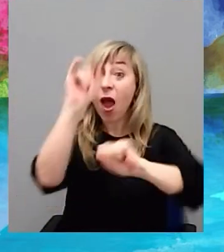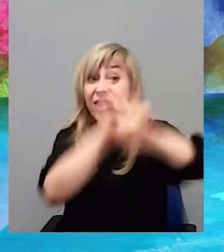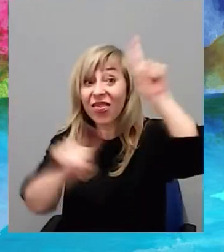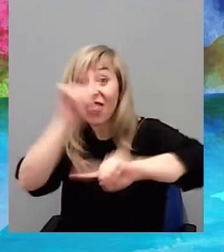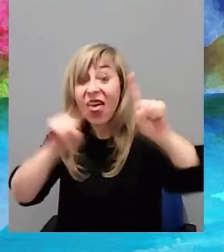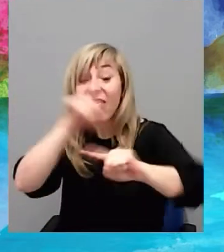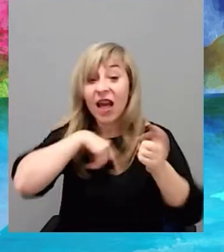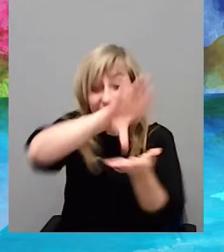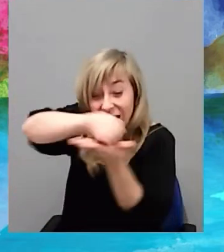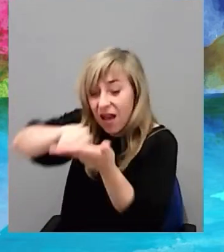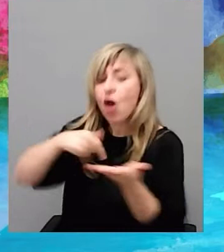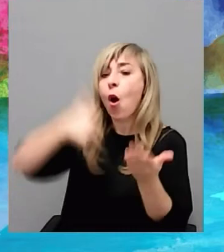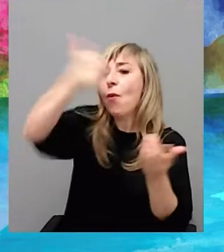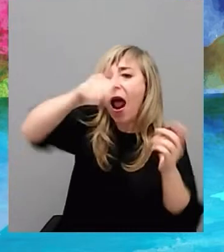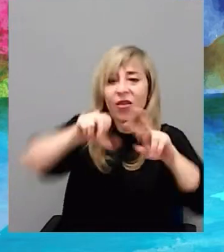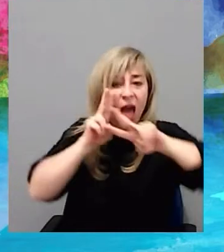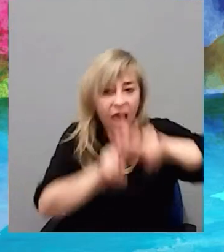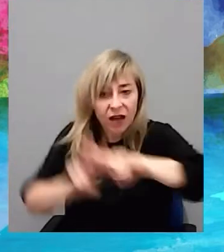period